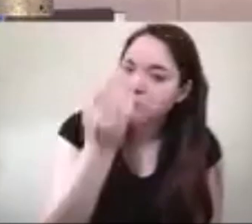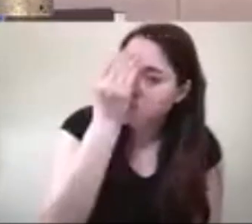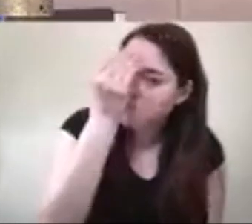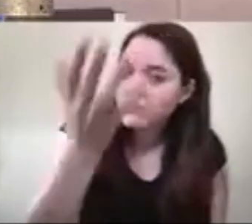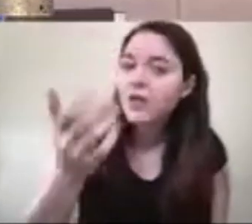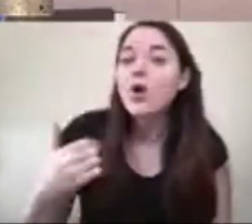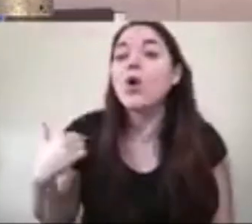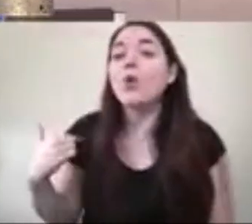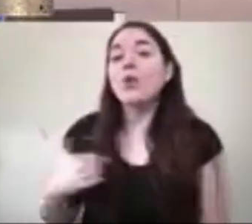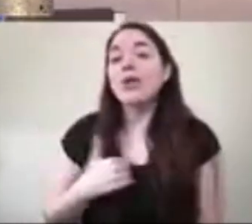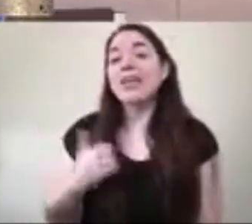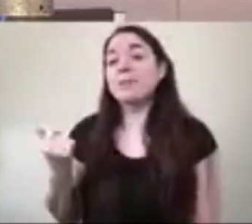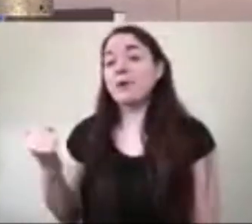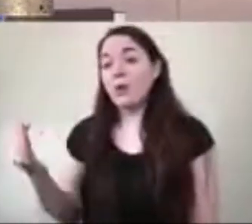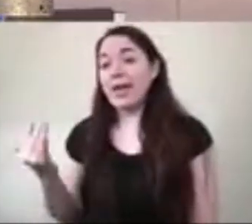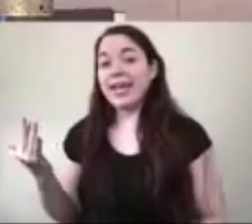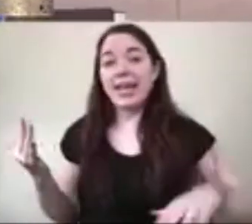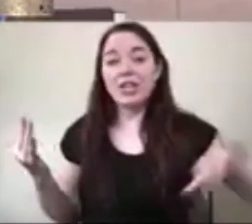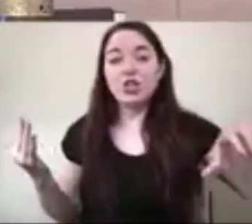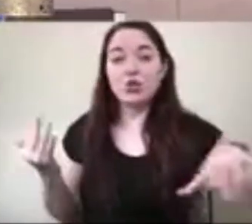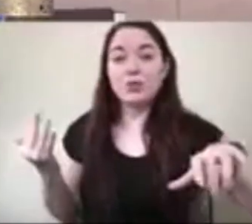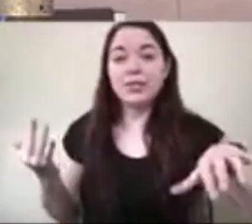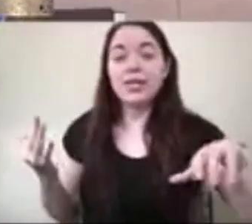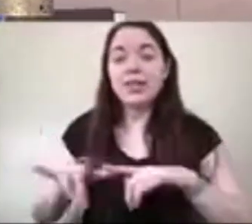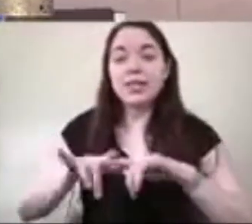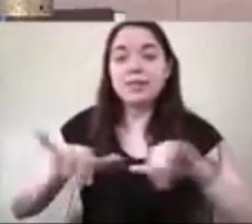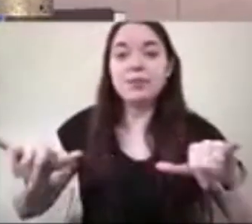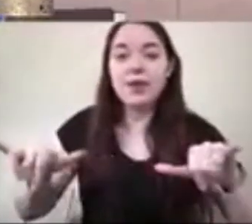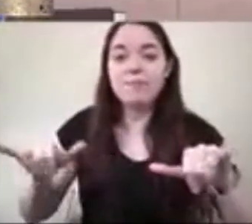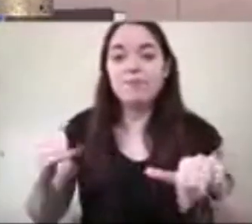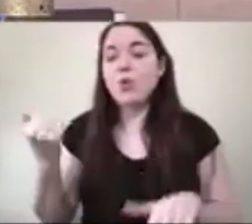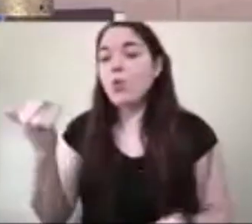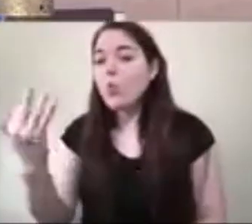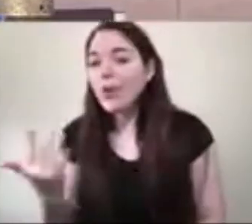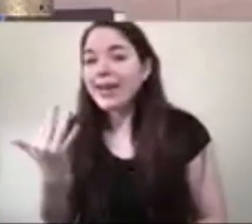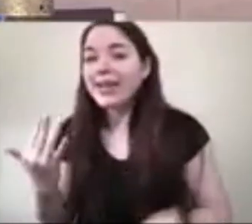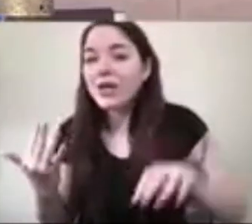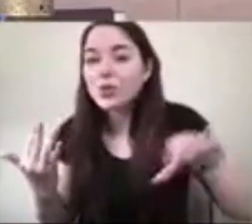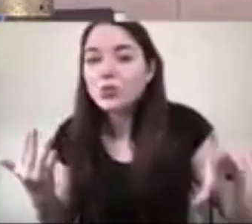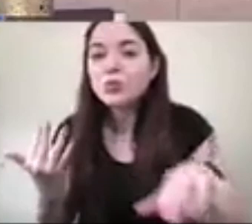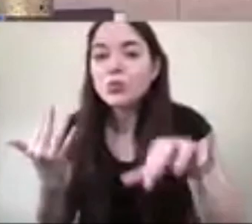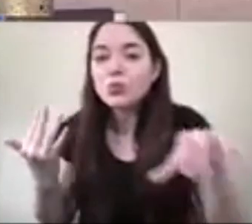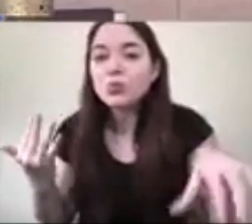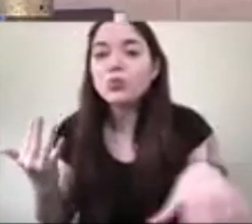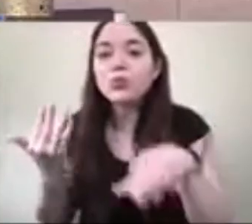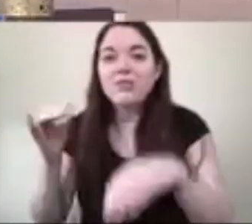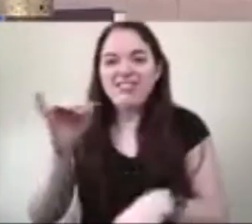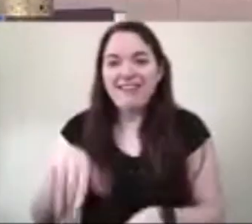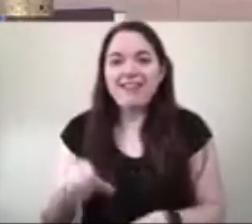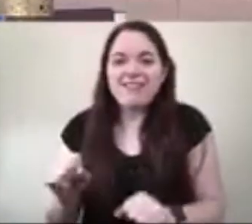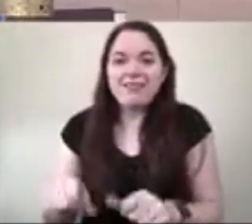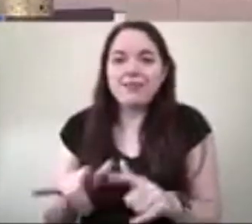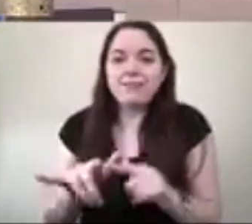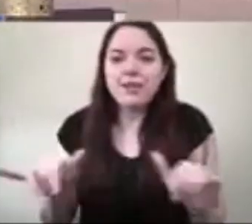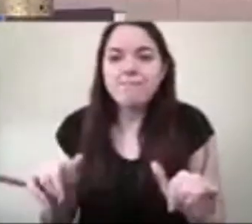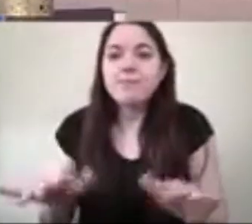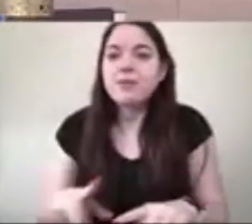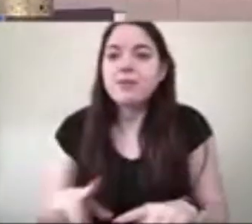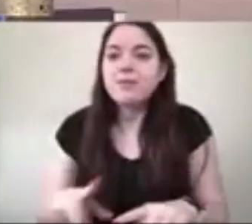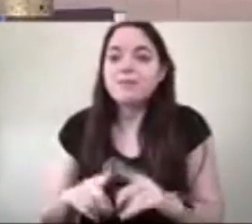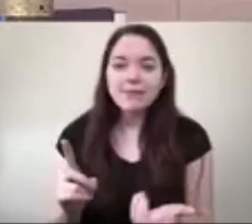while continuing to grow in the process. Well, think about that. Think about the courage to